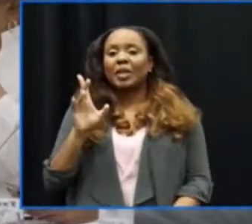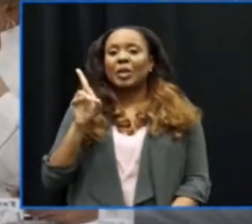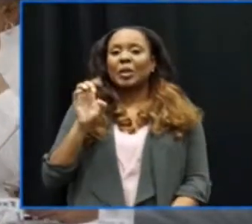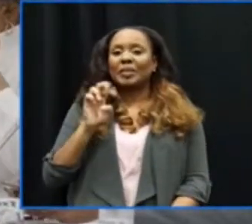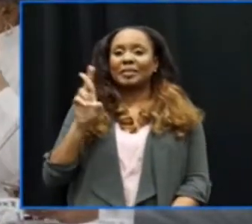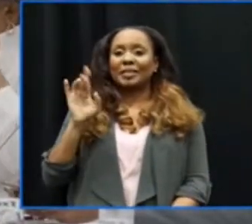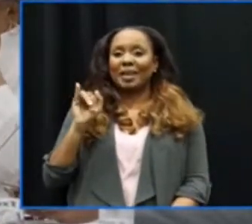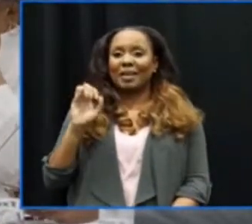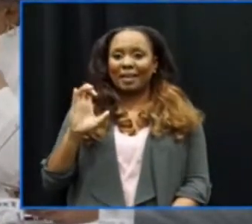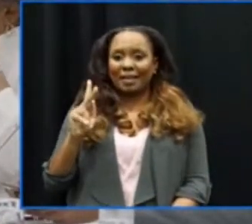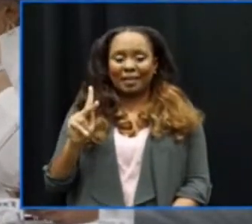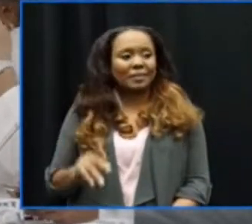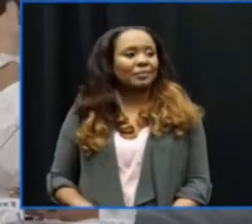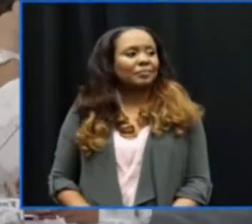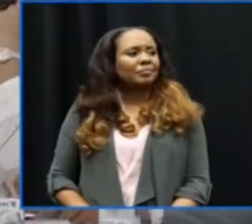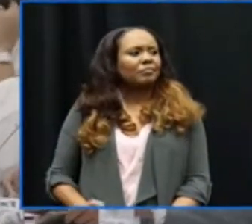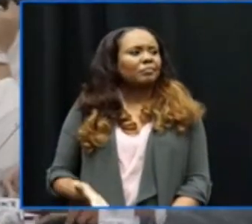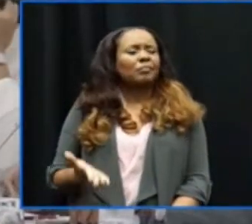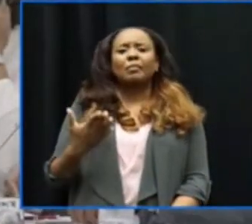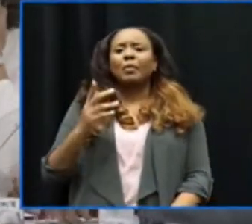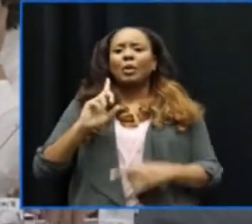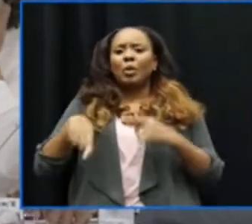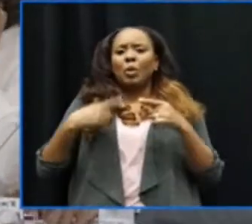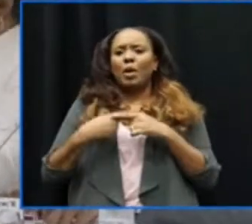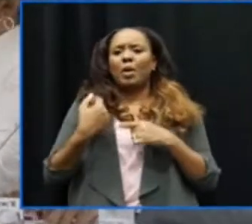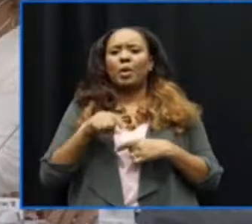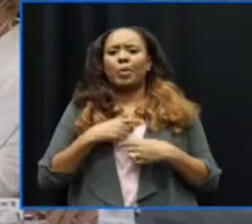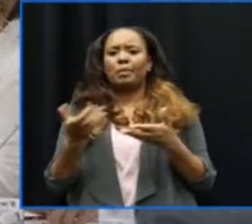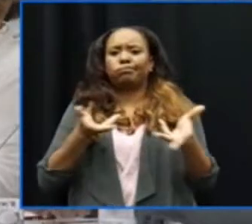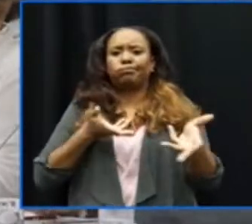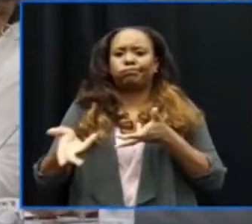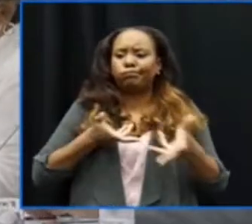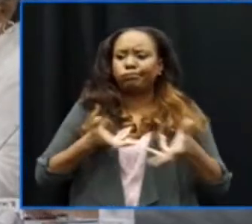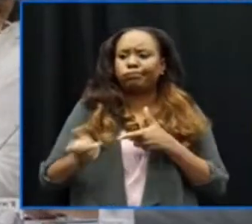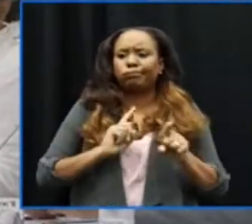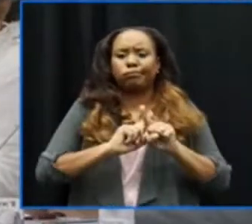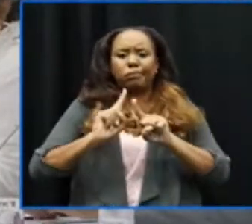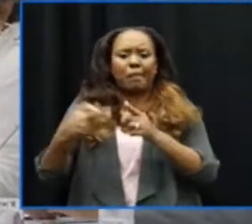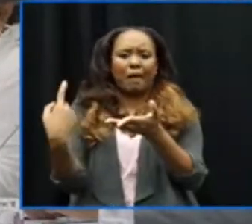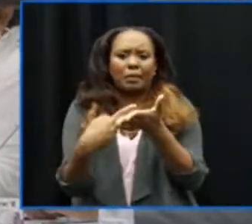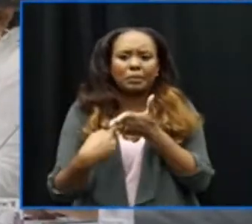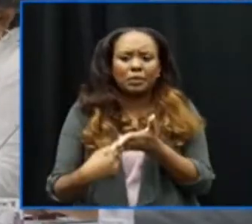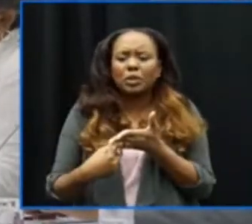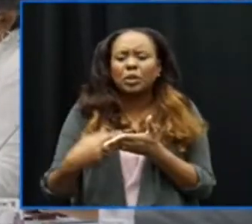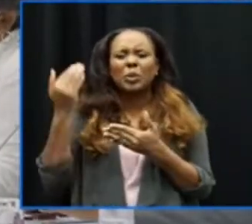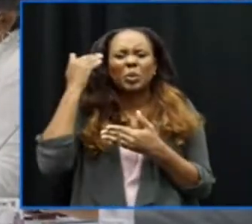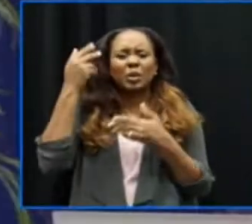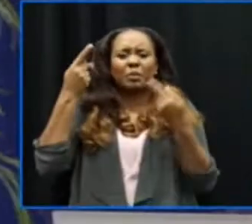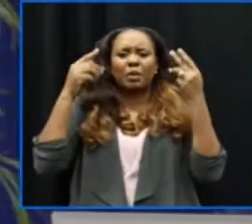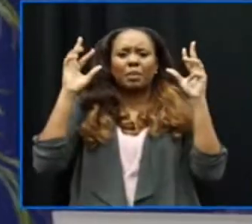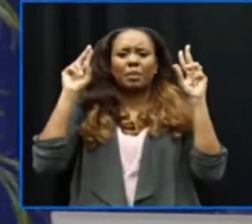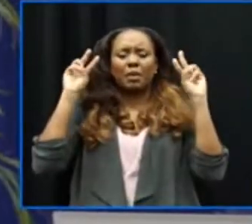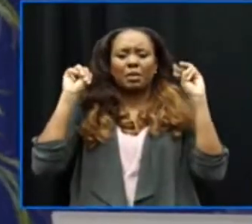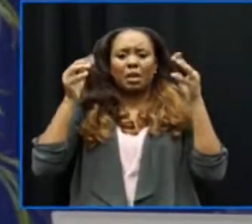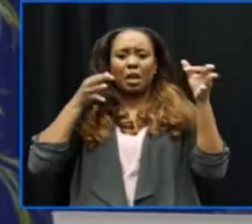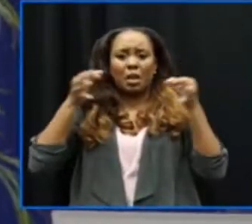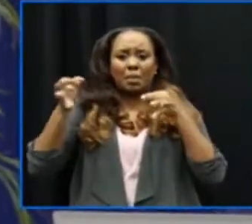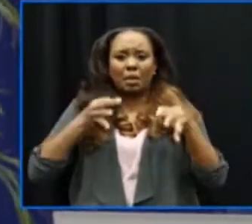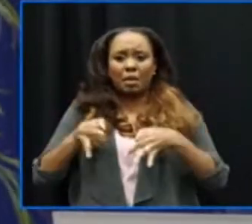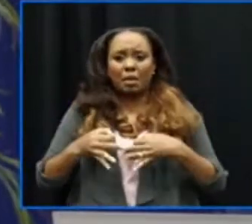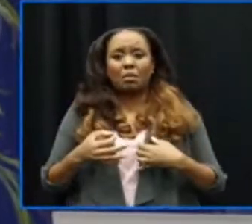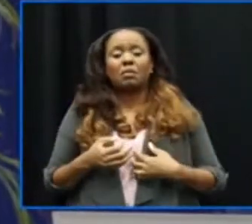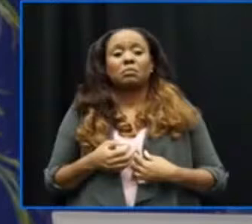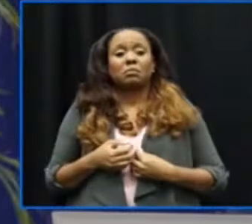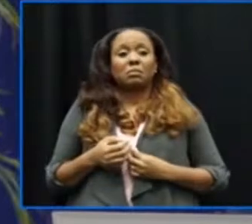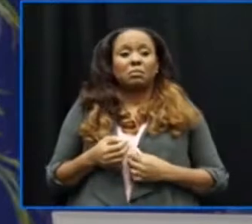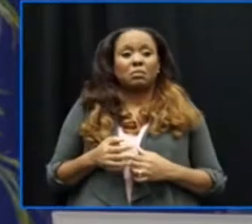When we've given these talks, and we've given a lot of them, when we've consulted, as the Prime Minister explained at the start, we found that overwhelmingly